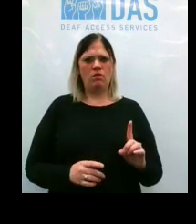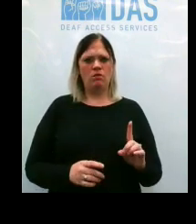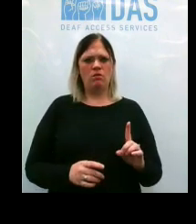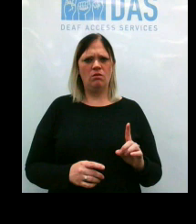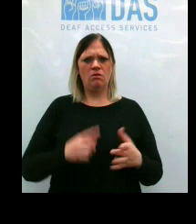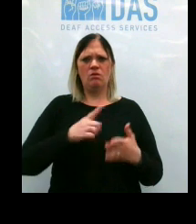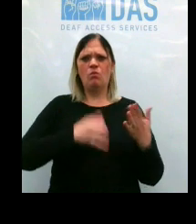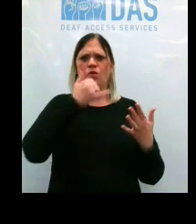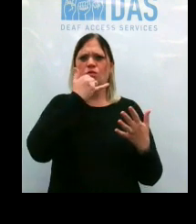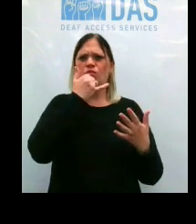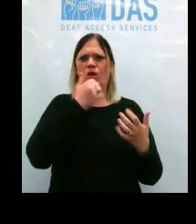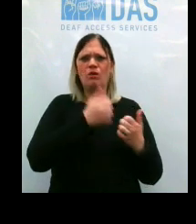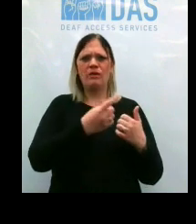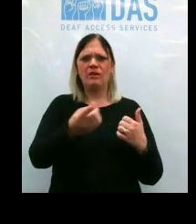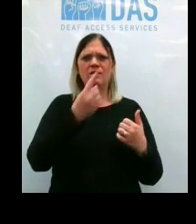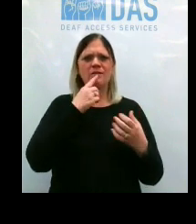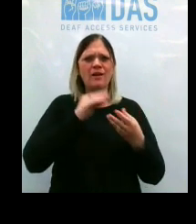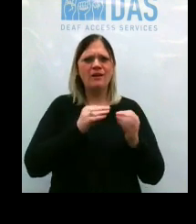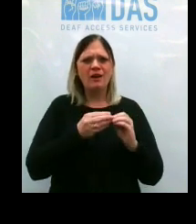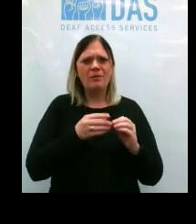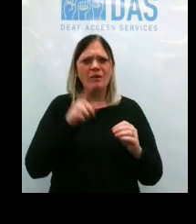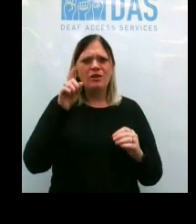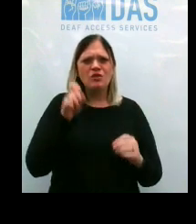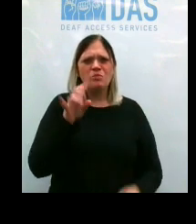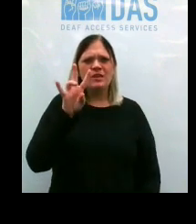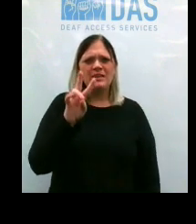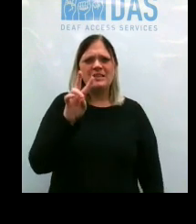don't know what's wrong with the phone, the number there. That should be